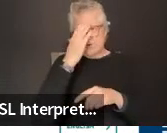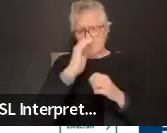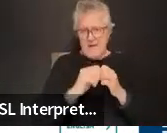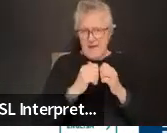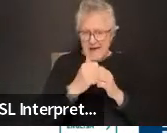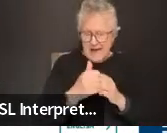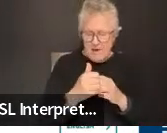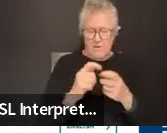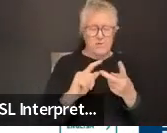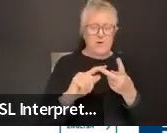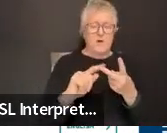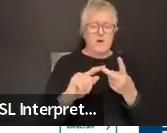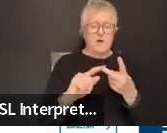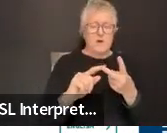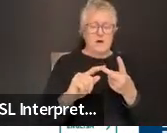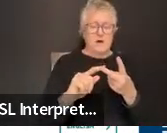it,